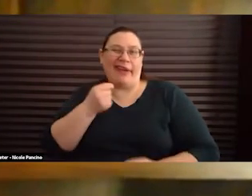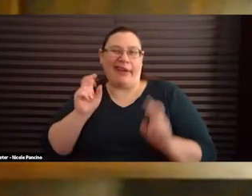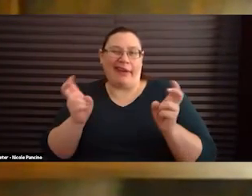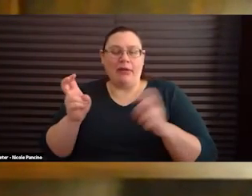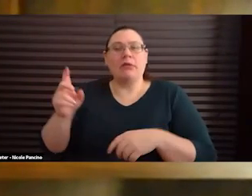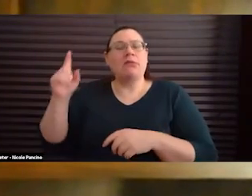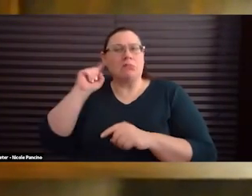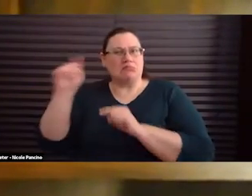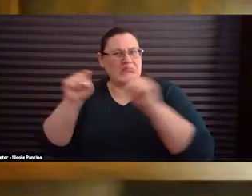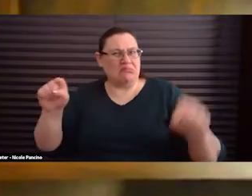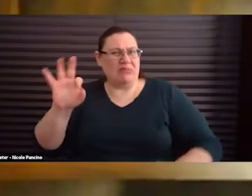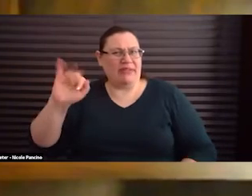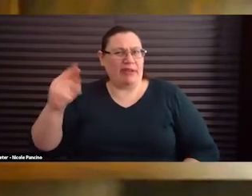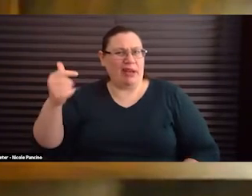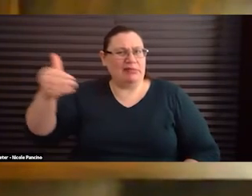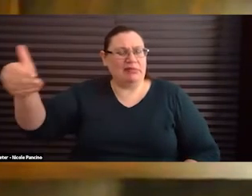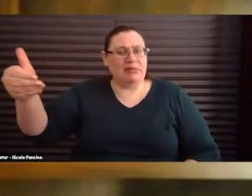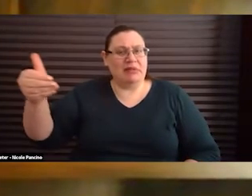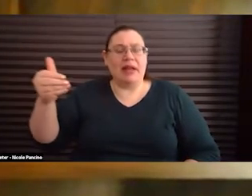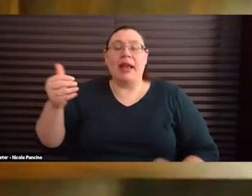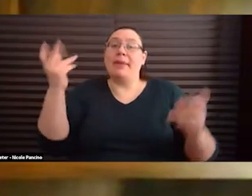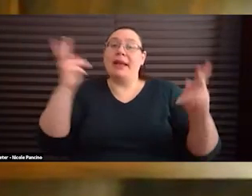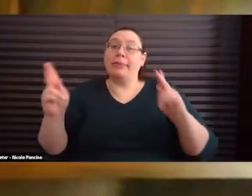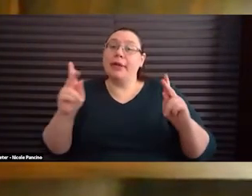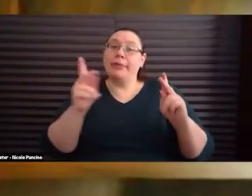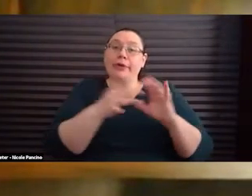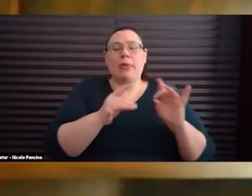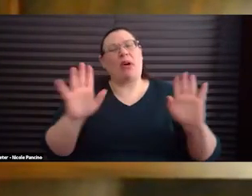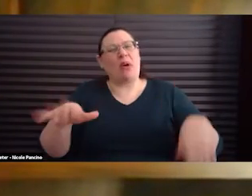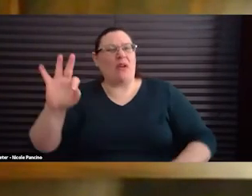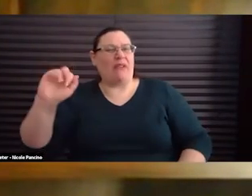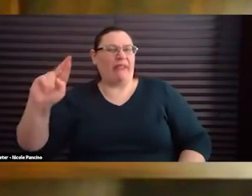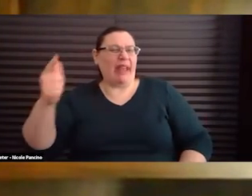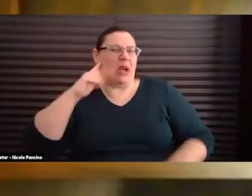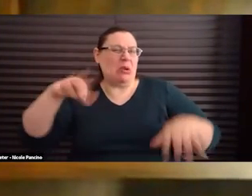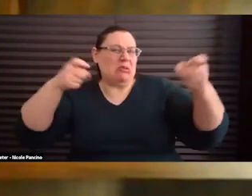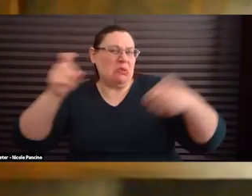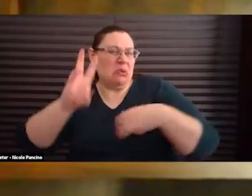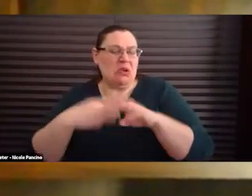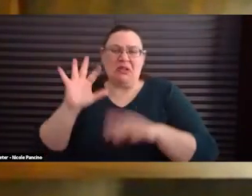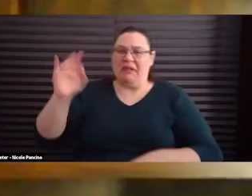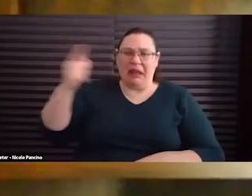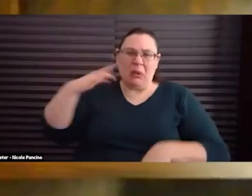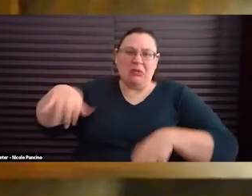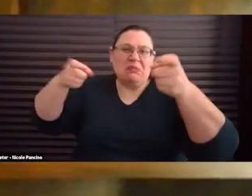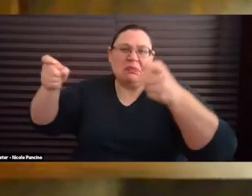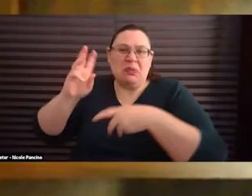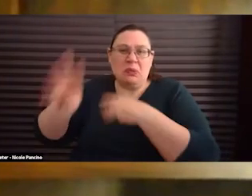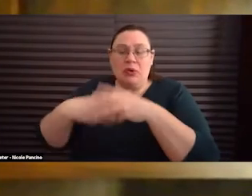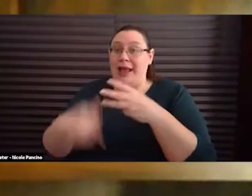And many commentators talked about FANG taking over the world. When you add Microsoft in